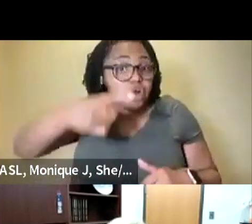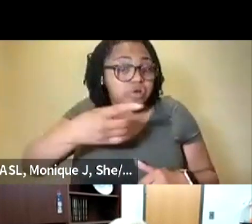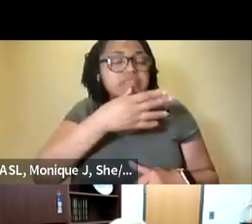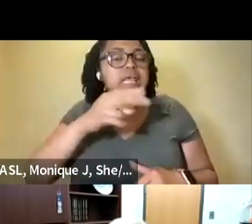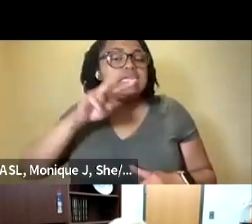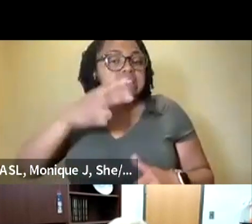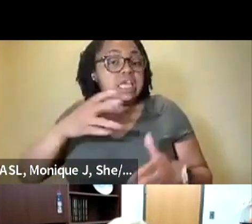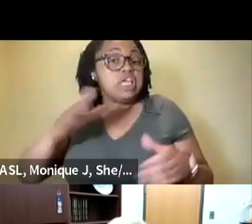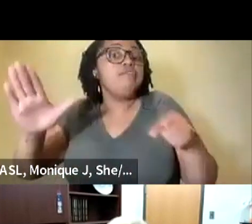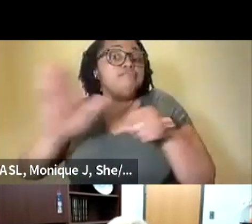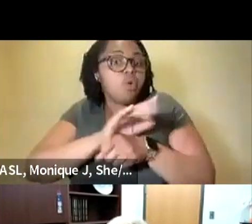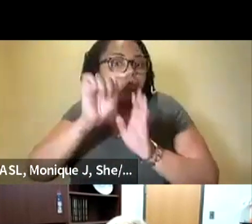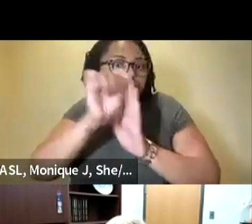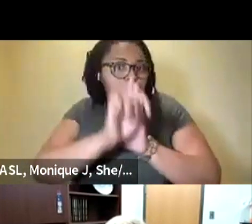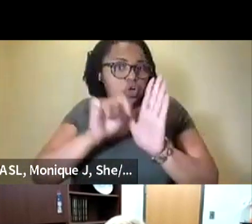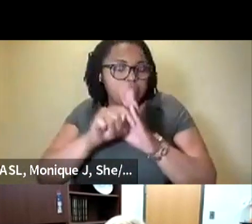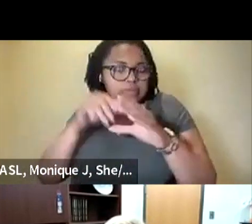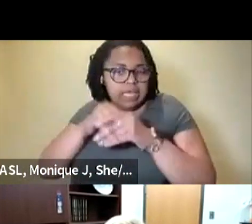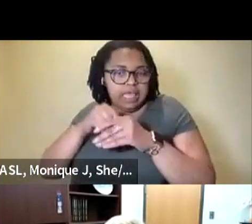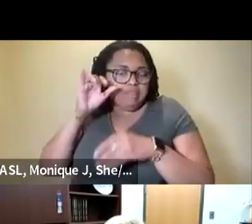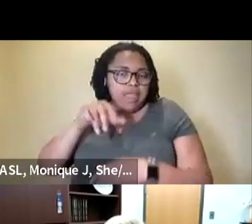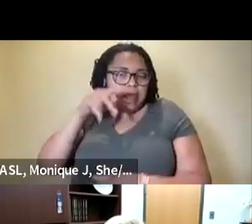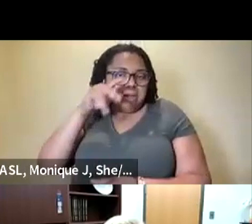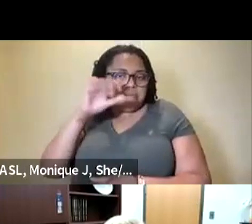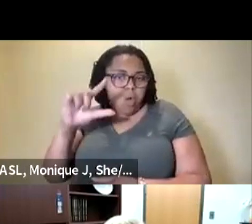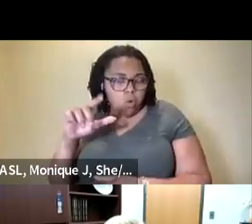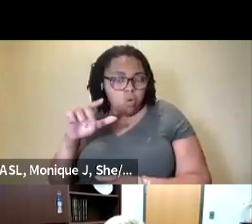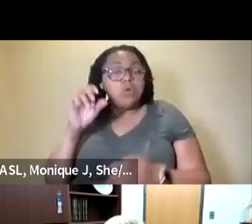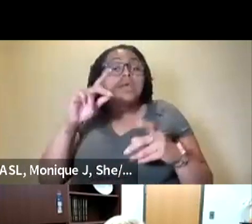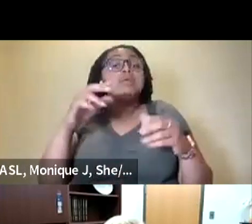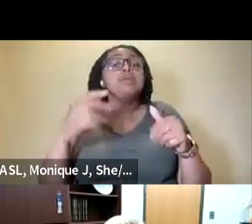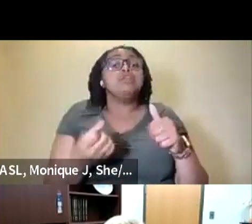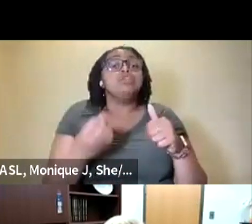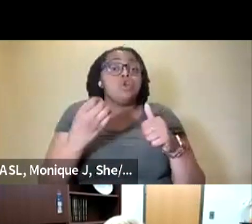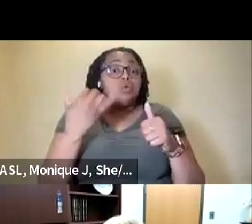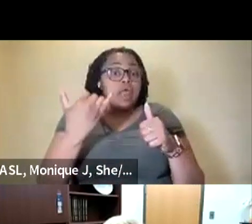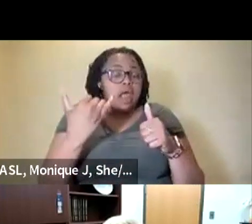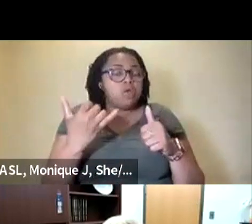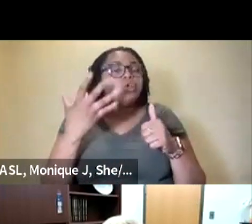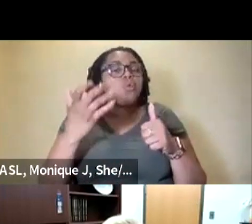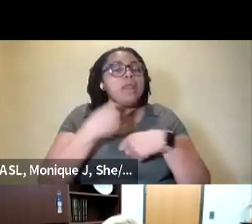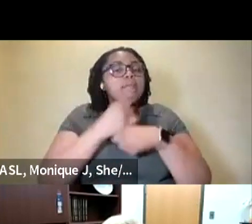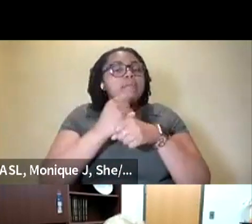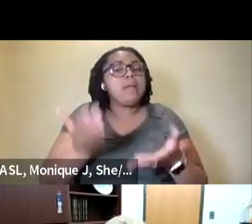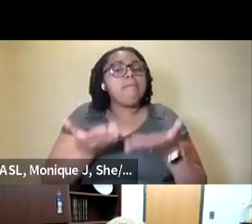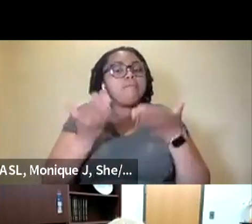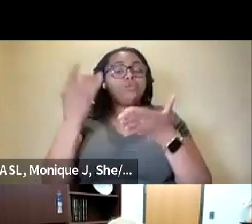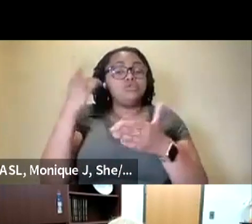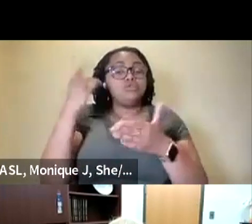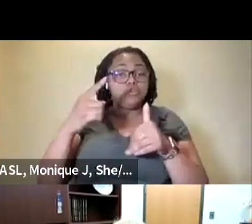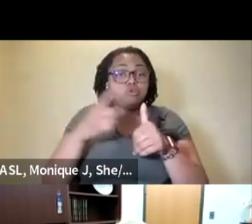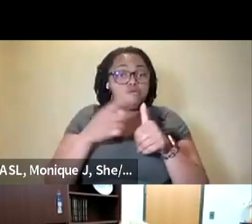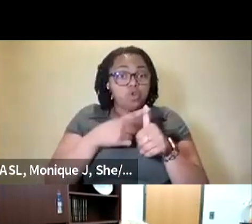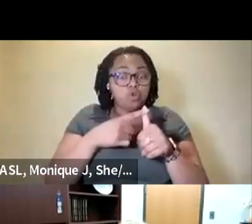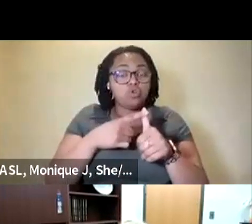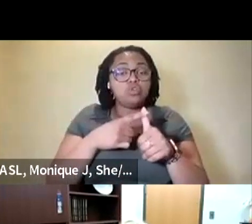to make a motion on the first full terms for Codi members filling partial